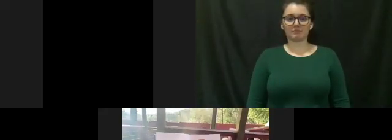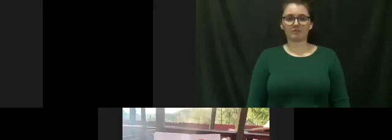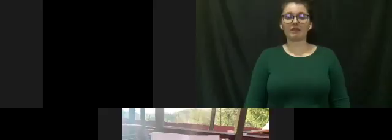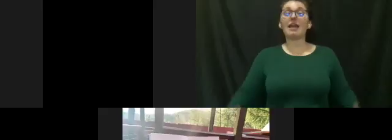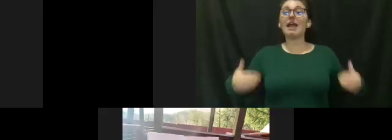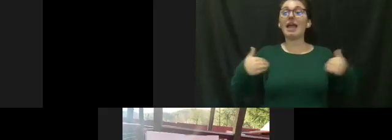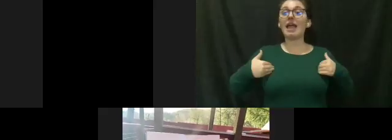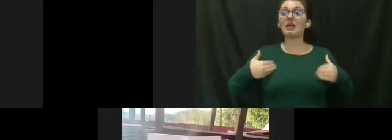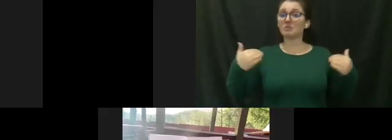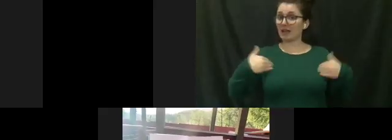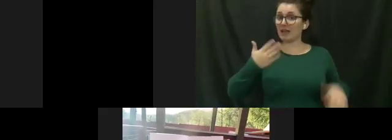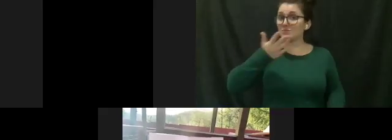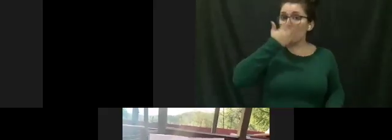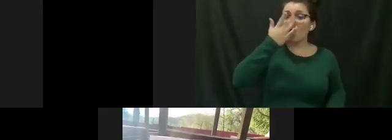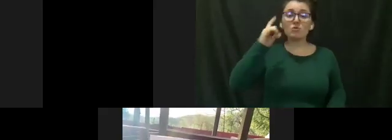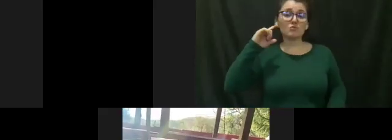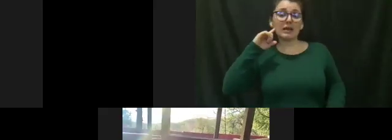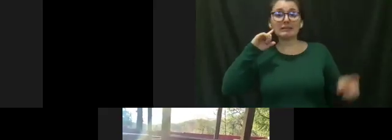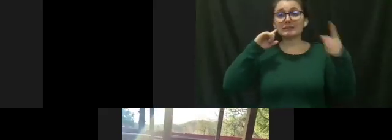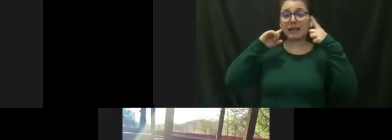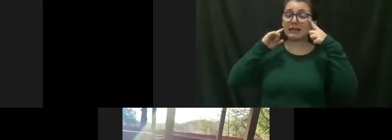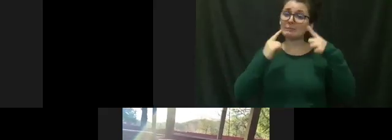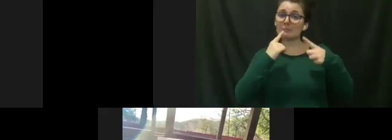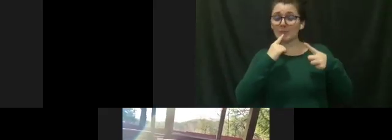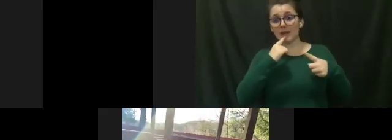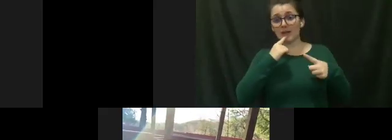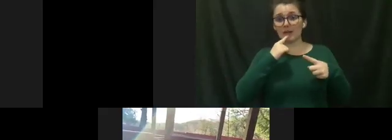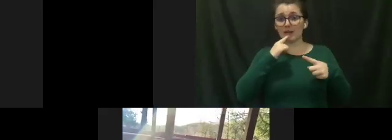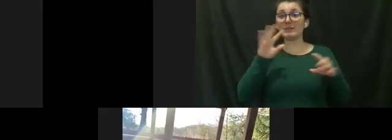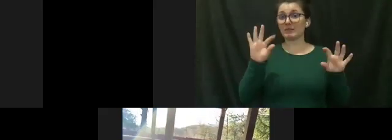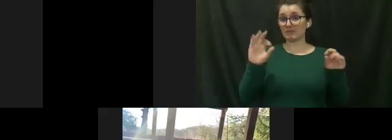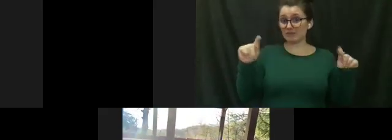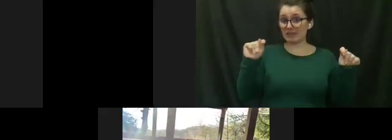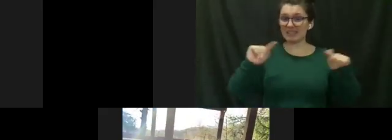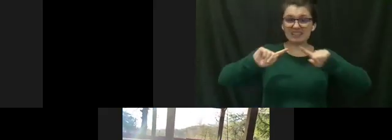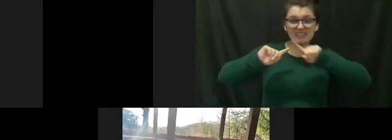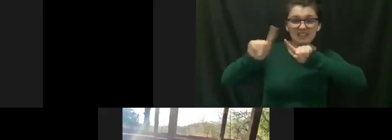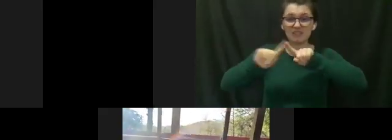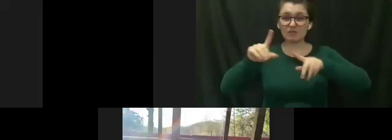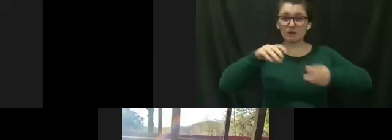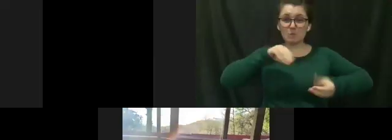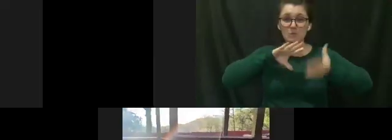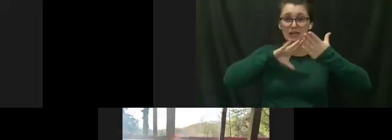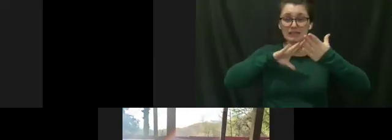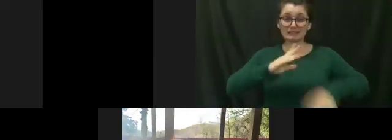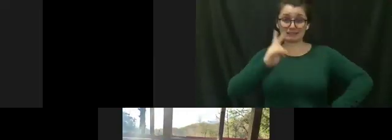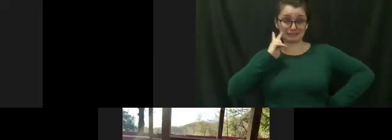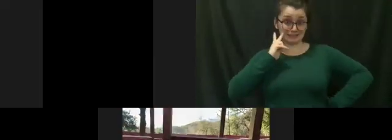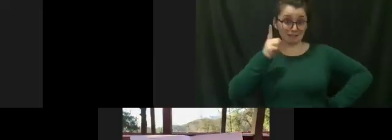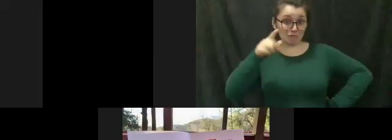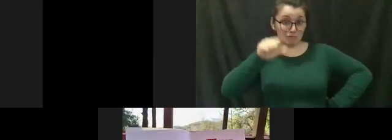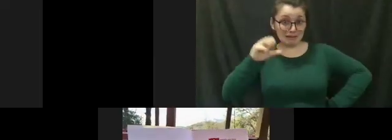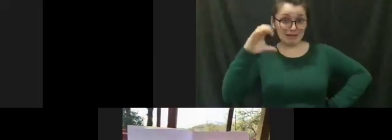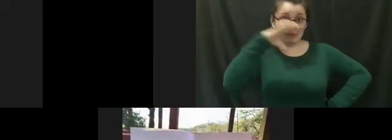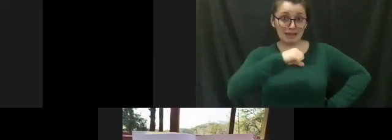their noses, ears, tails, eyes, mouths, and feet in very different ways. See if you can guess which